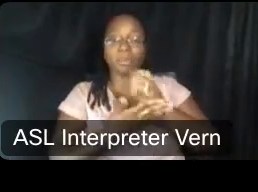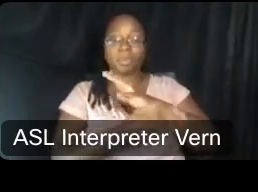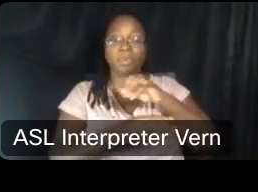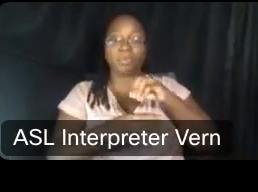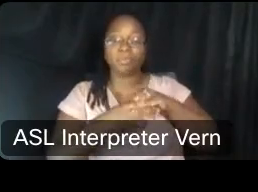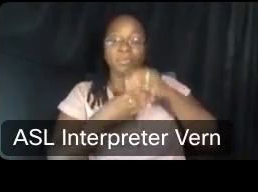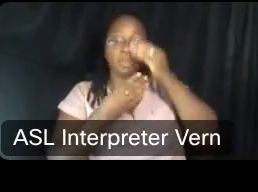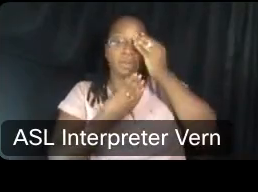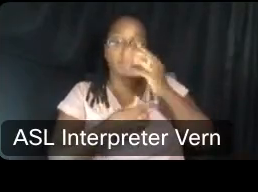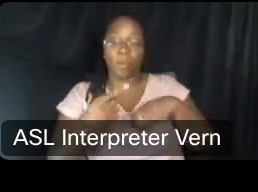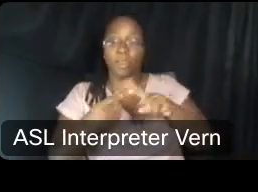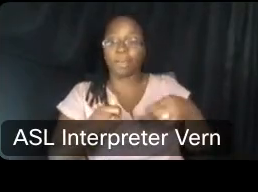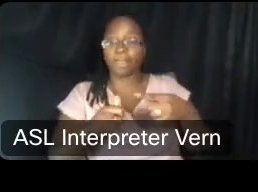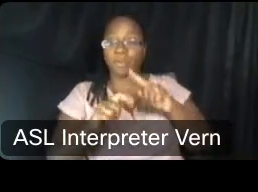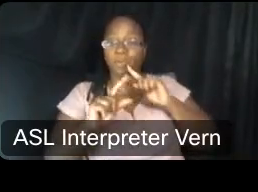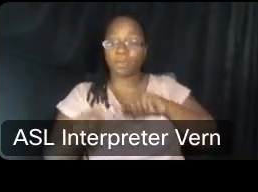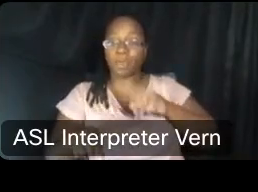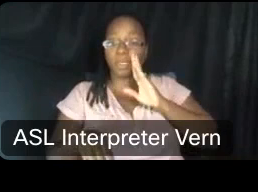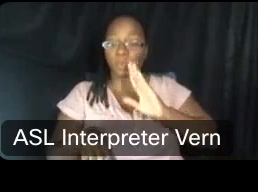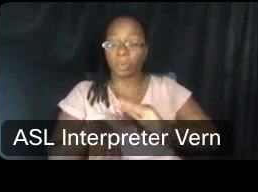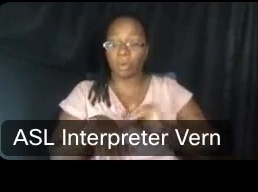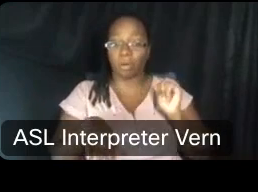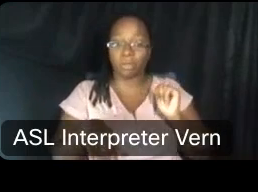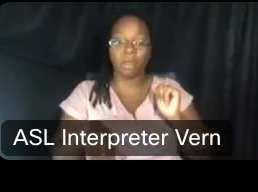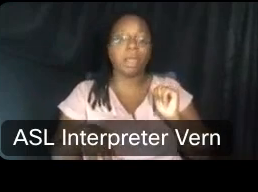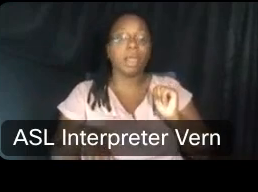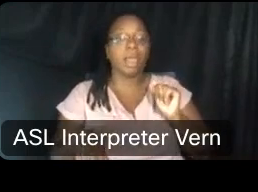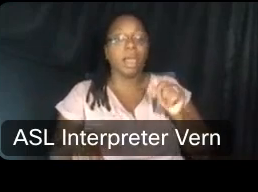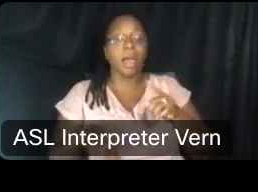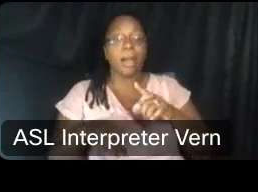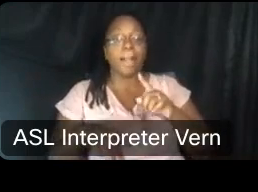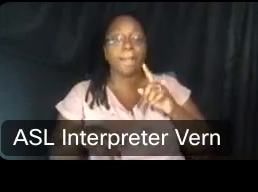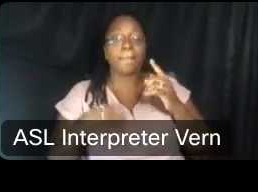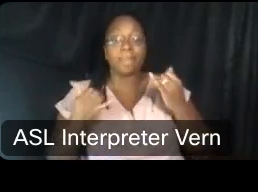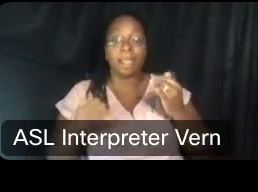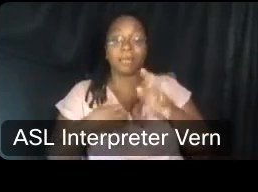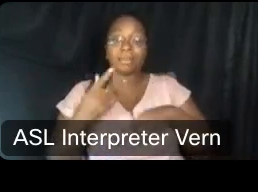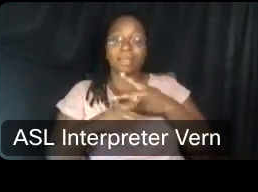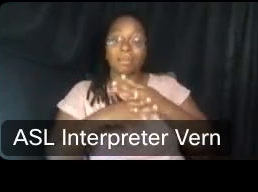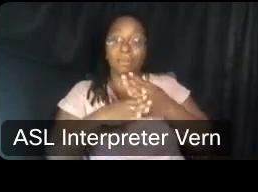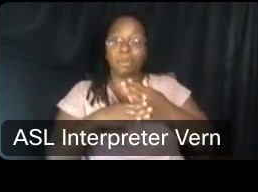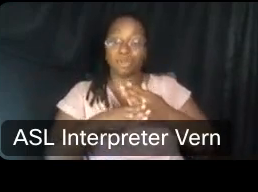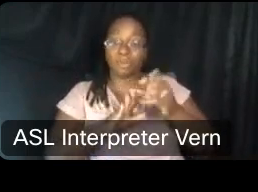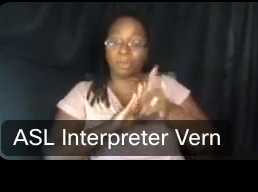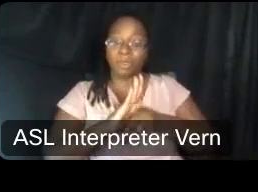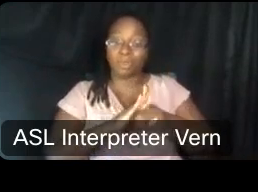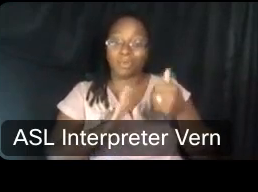they want to share their experiences of mental health and partner-inflicted brain injury.